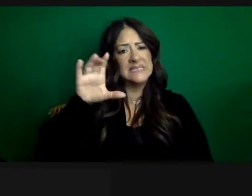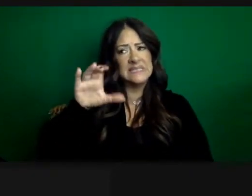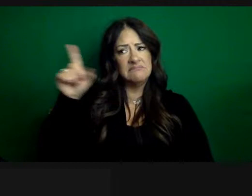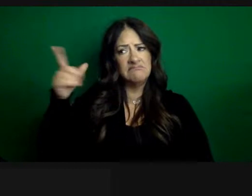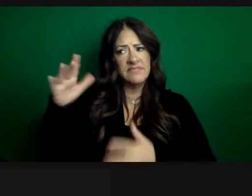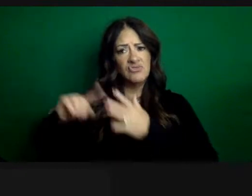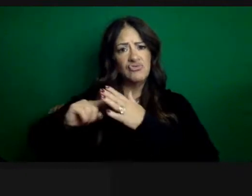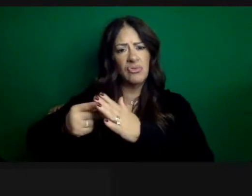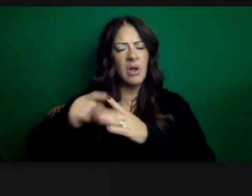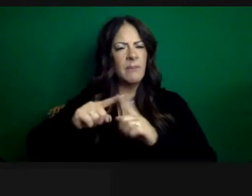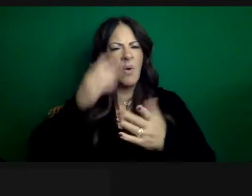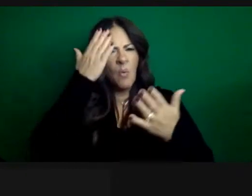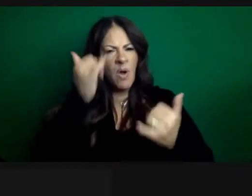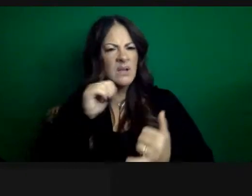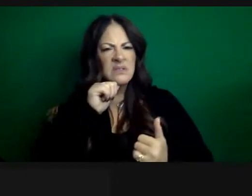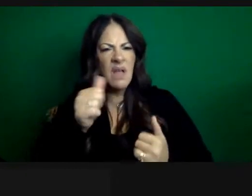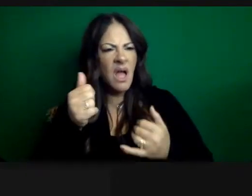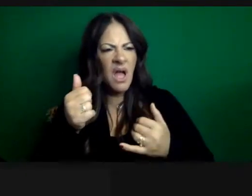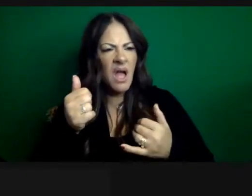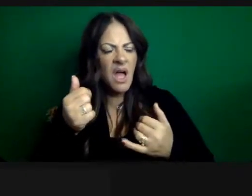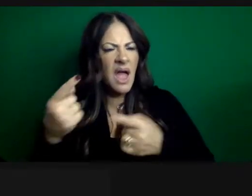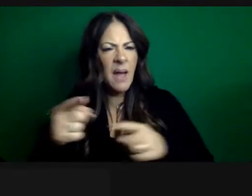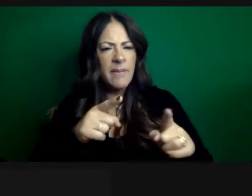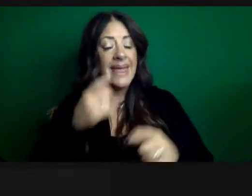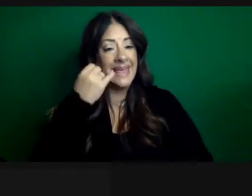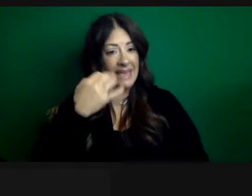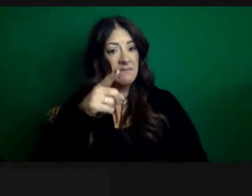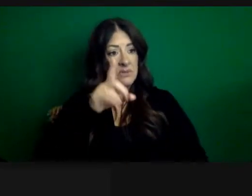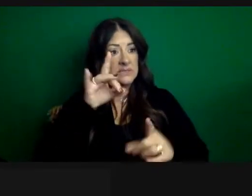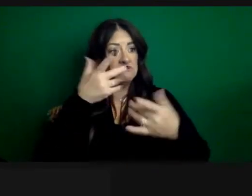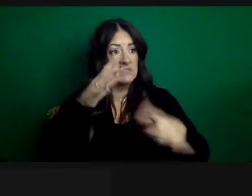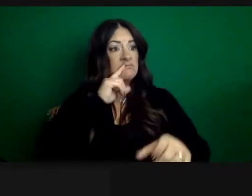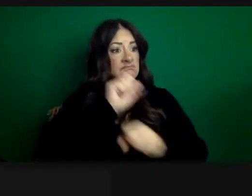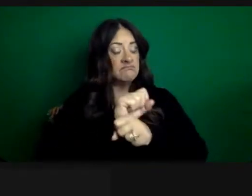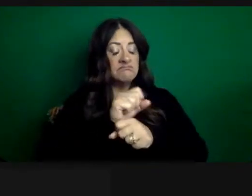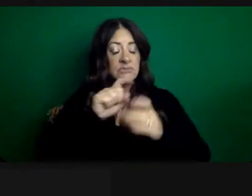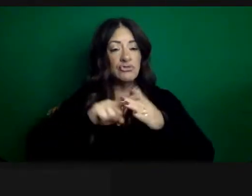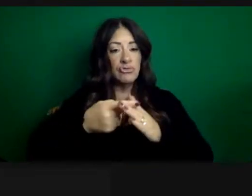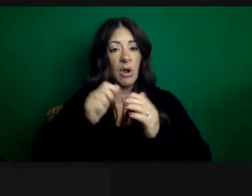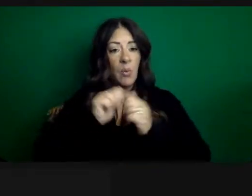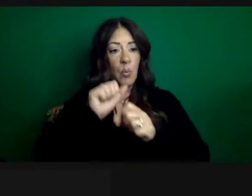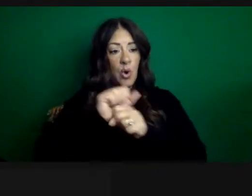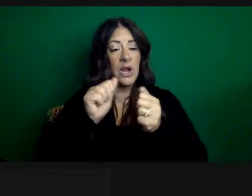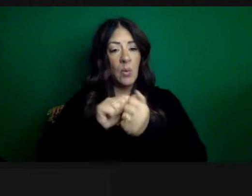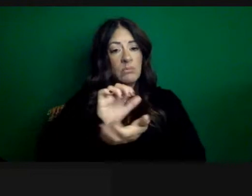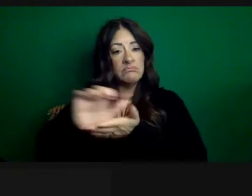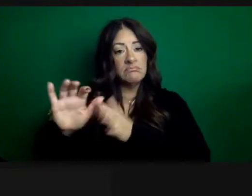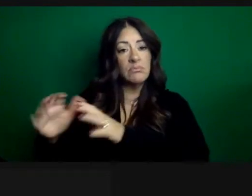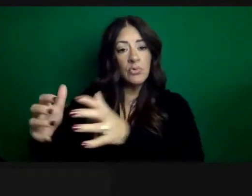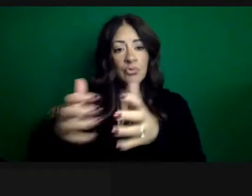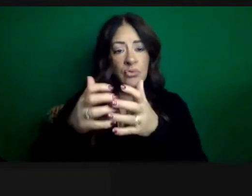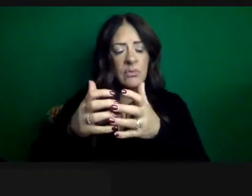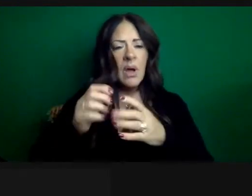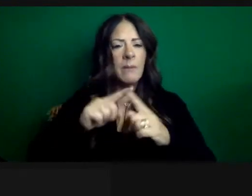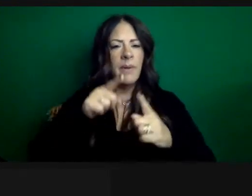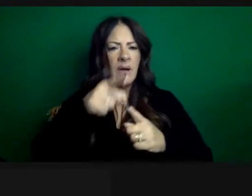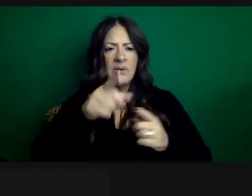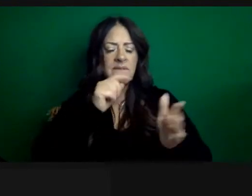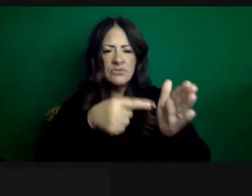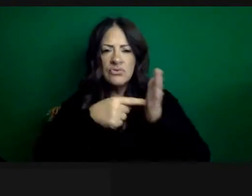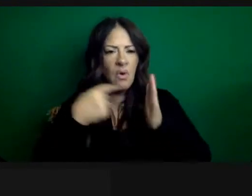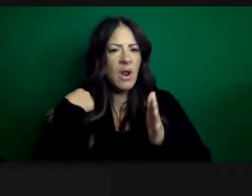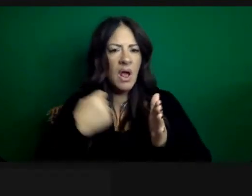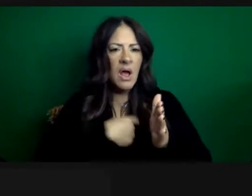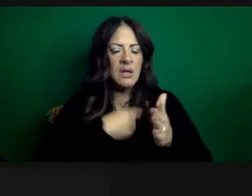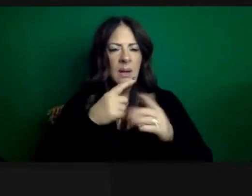this isn't happening? And if it is, why hasn't it been made public yet? I do realize the initial data won't paint a complete picture yet,